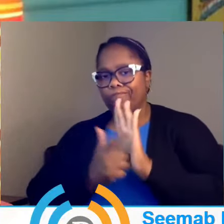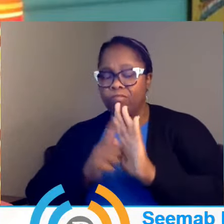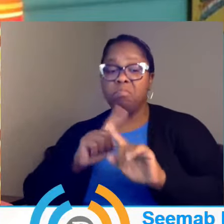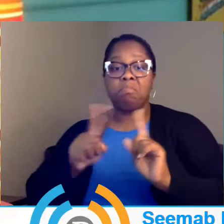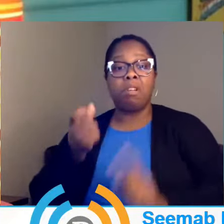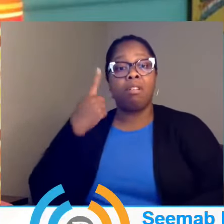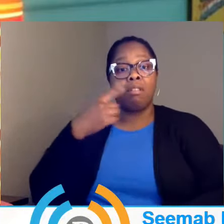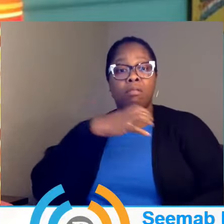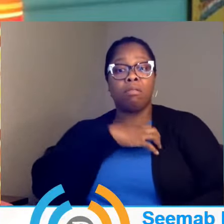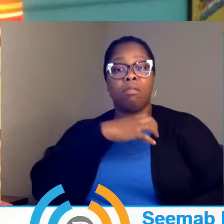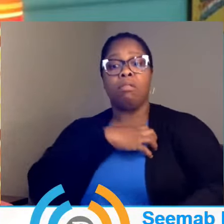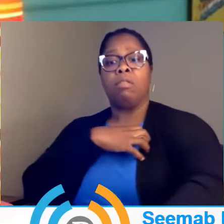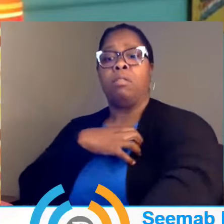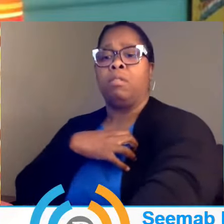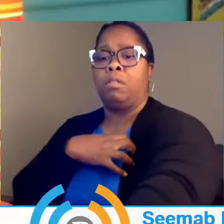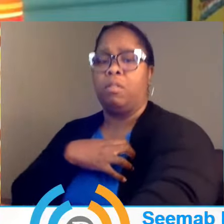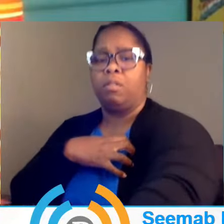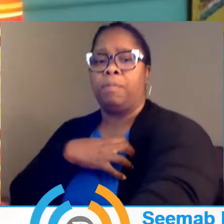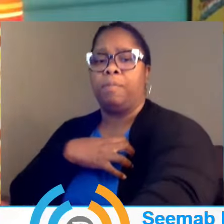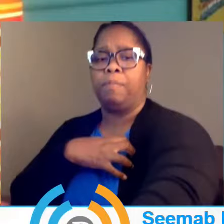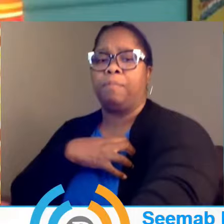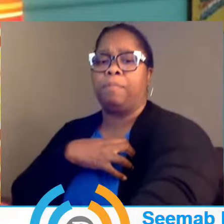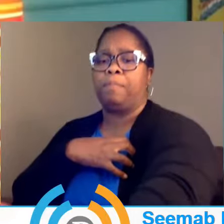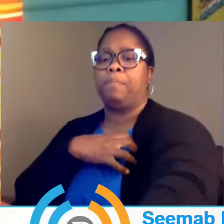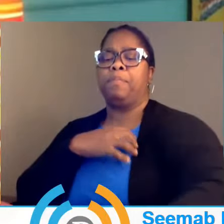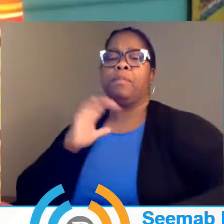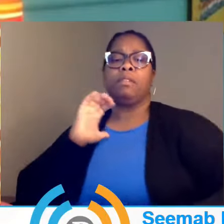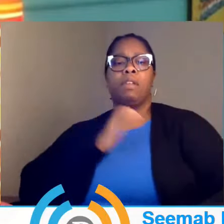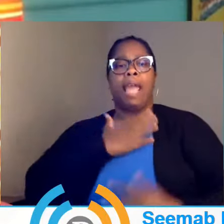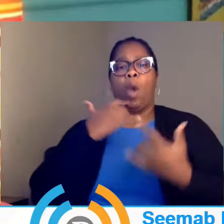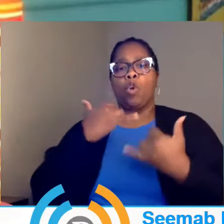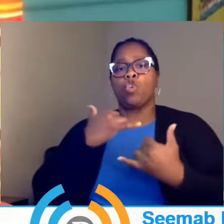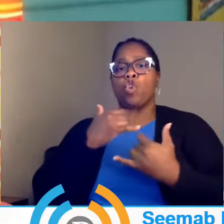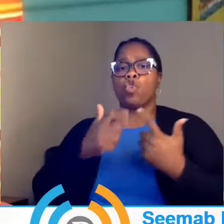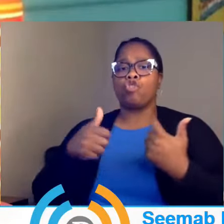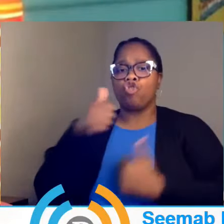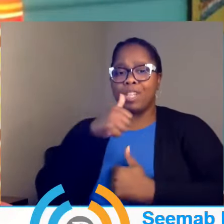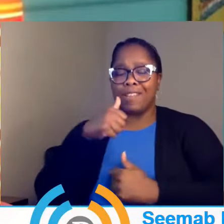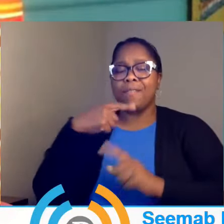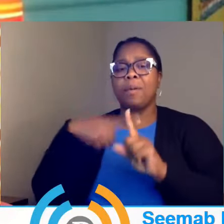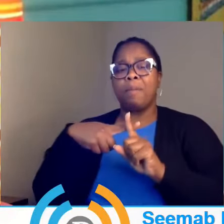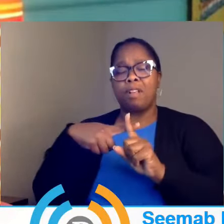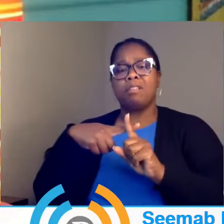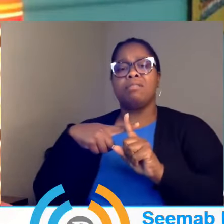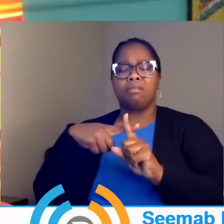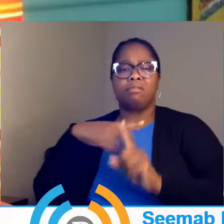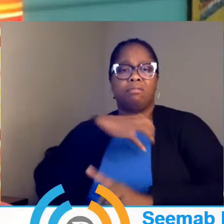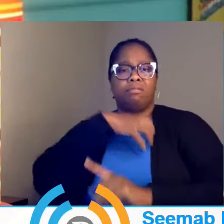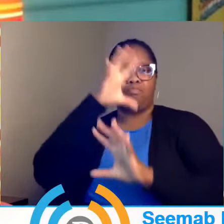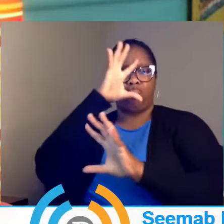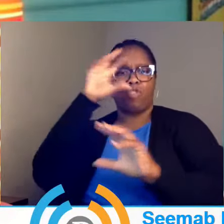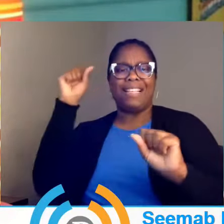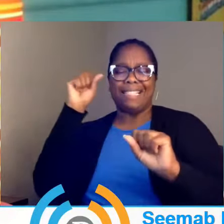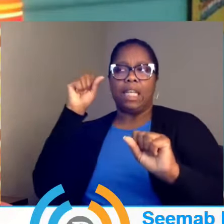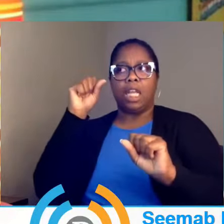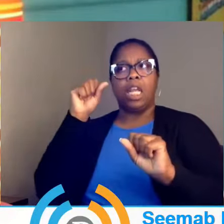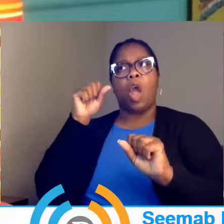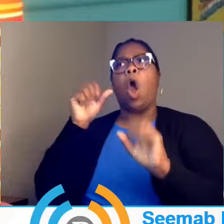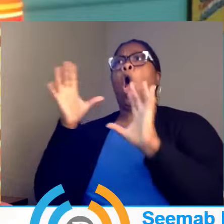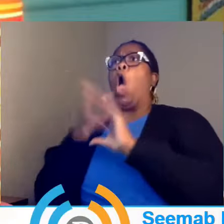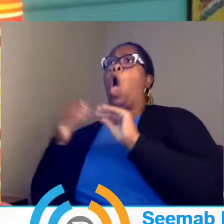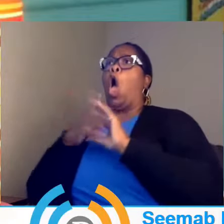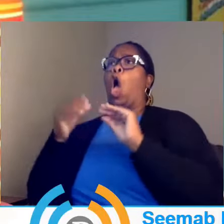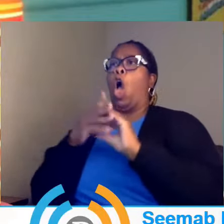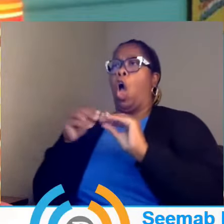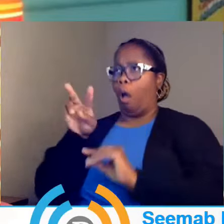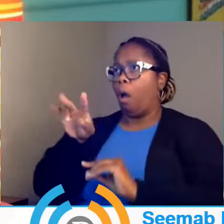current chief, along with the Portland Police Association president, will have you believe otherwise. Um, but, of those